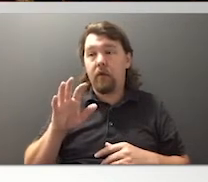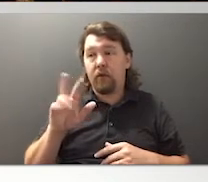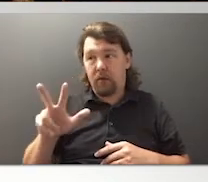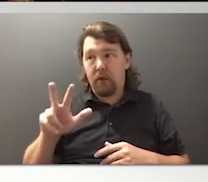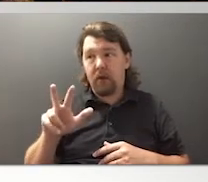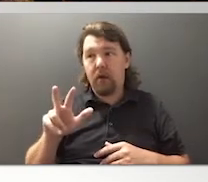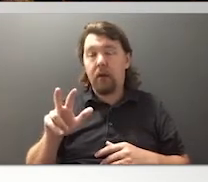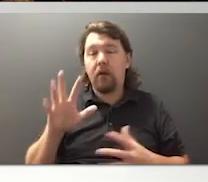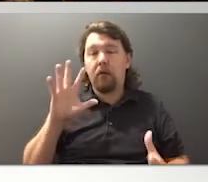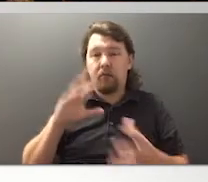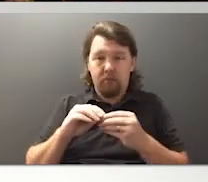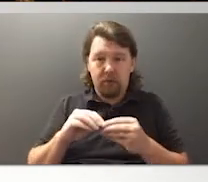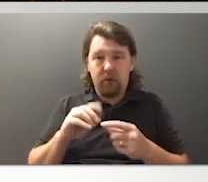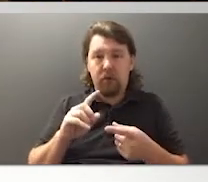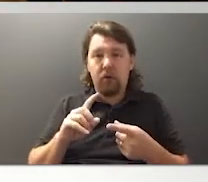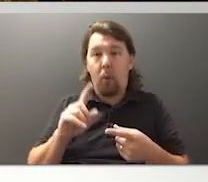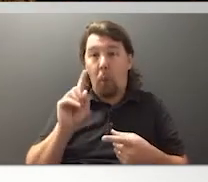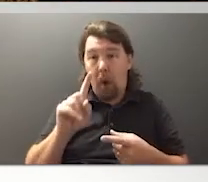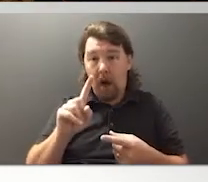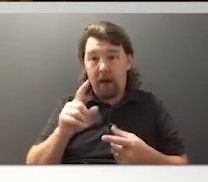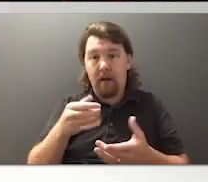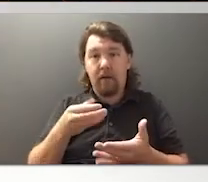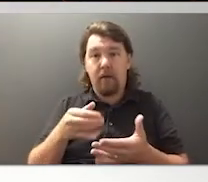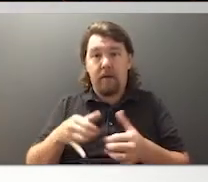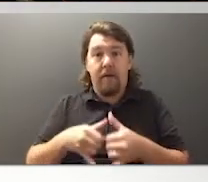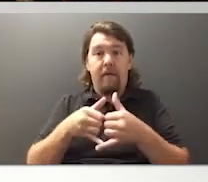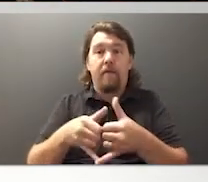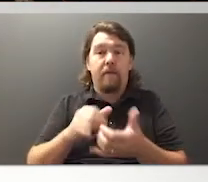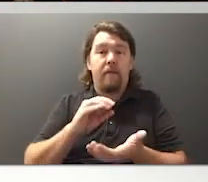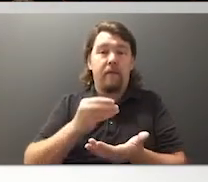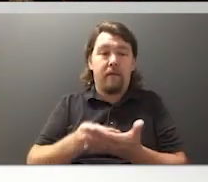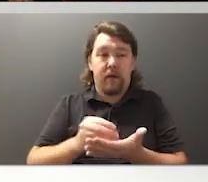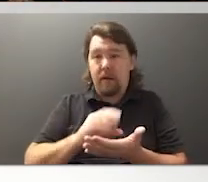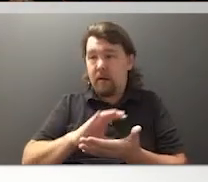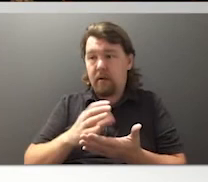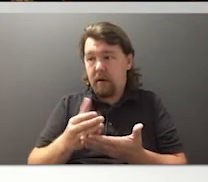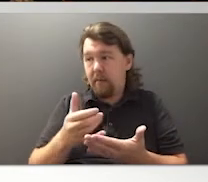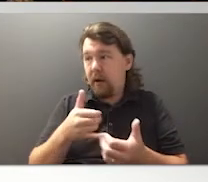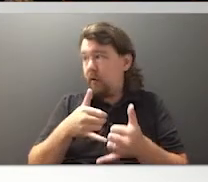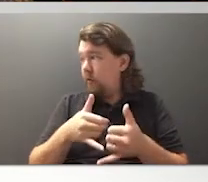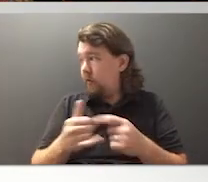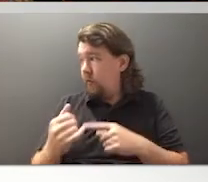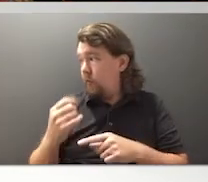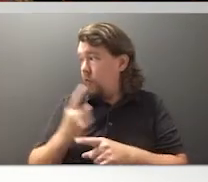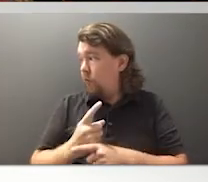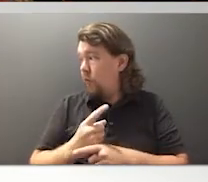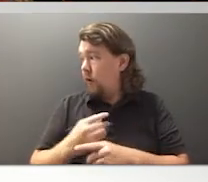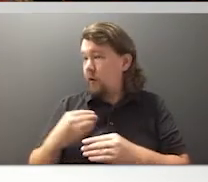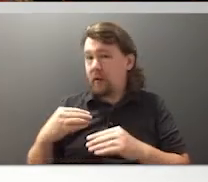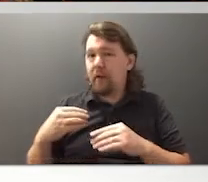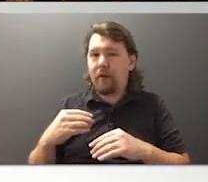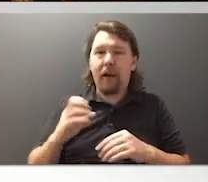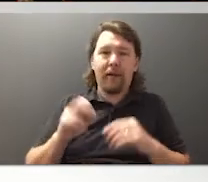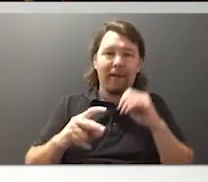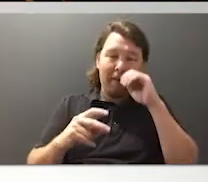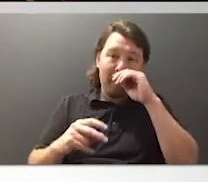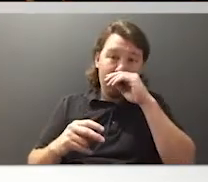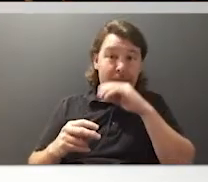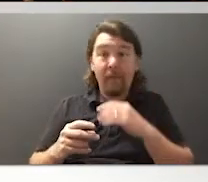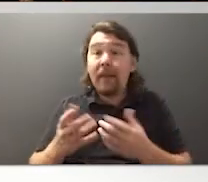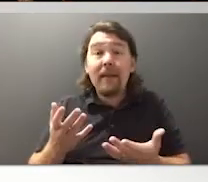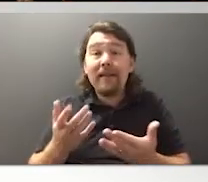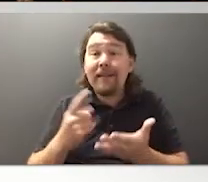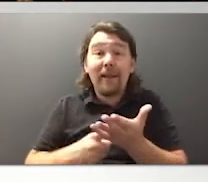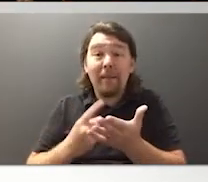into one funding amount. I look to my compliance people for a nod. Things could change from last week when I talked about this,